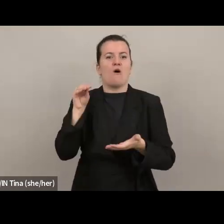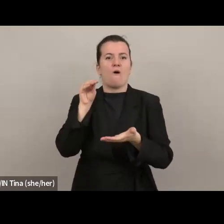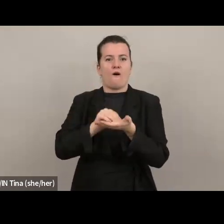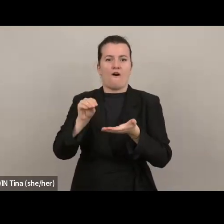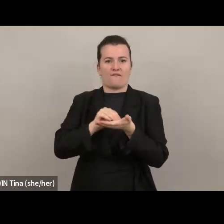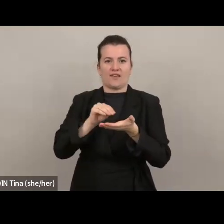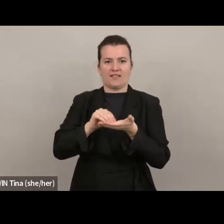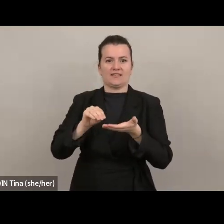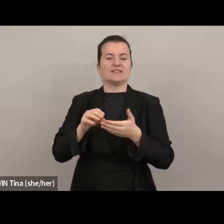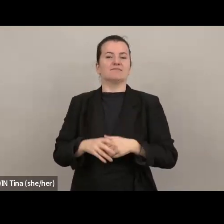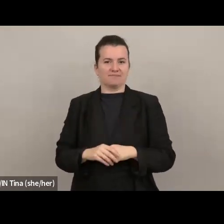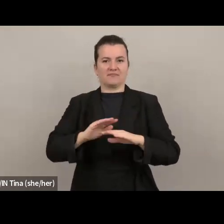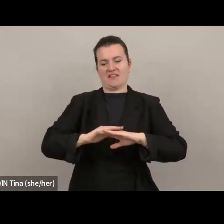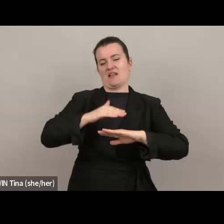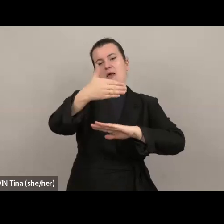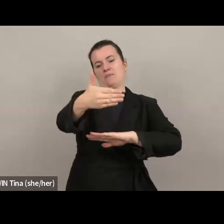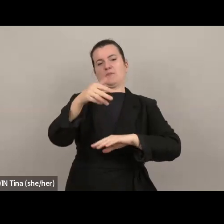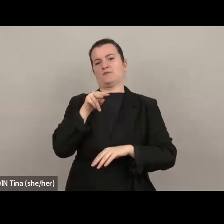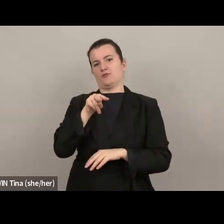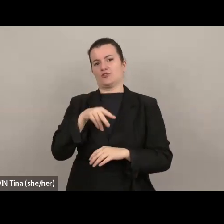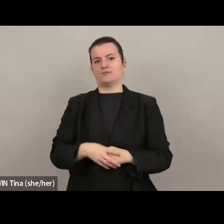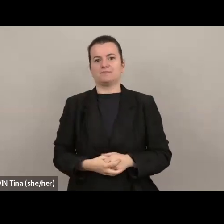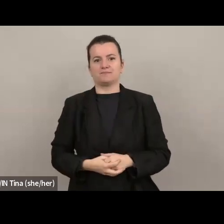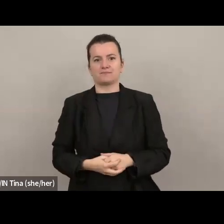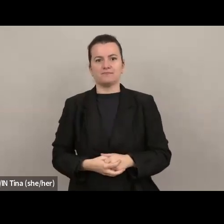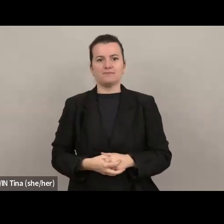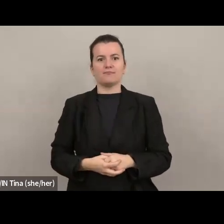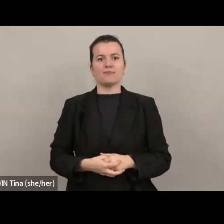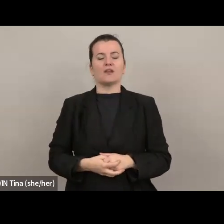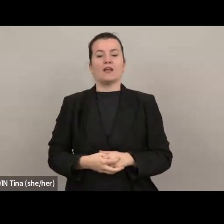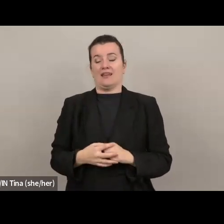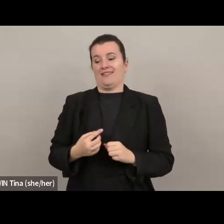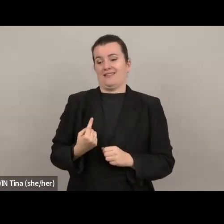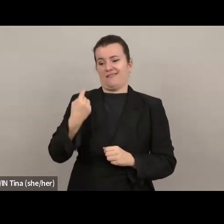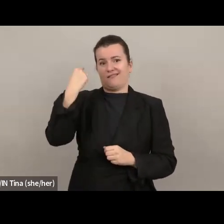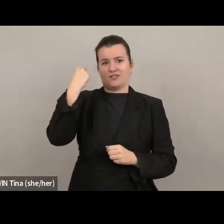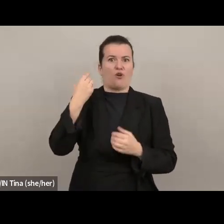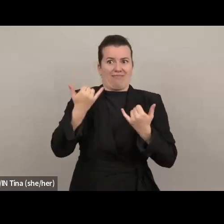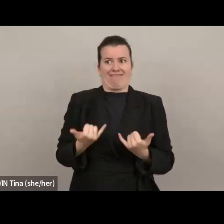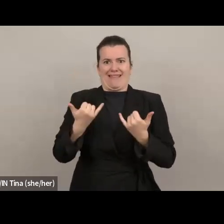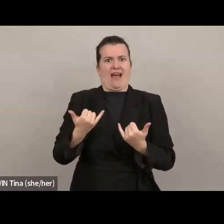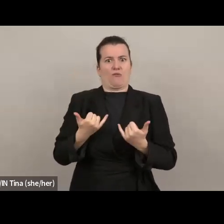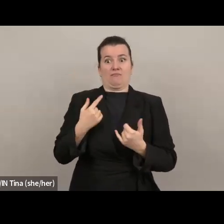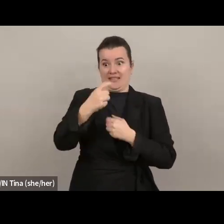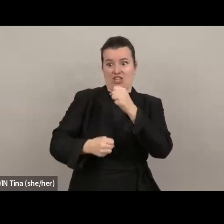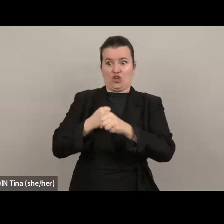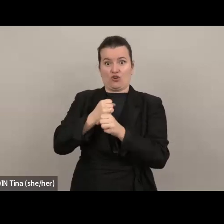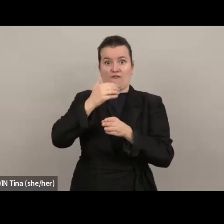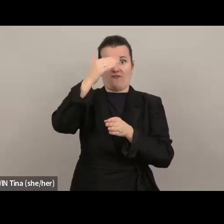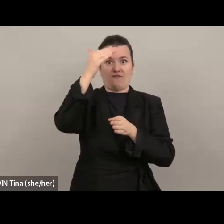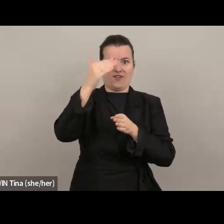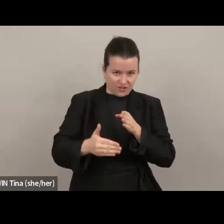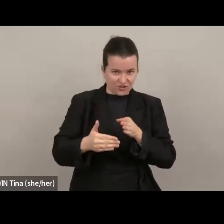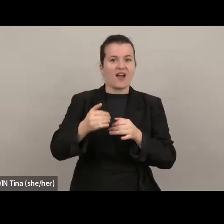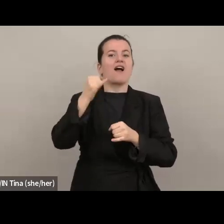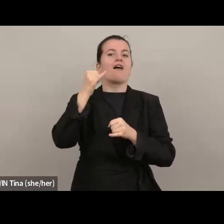pot. So in our final digital dialogues, we're putting really the spotlight on the effects of